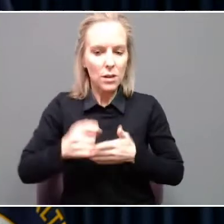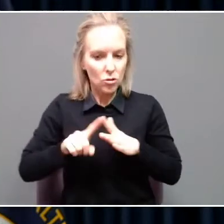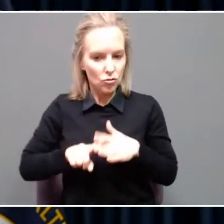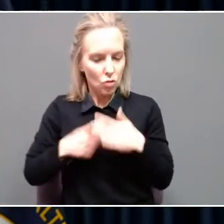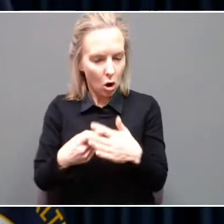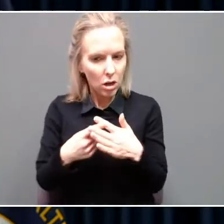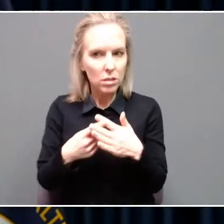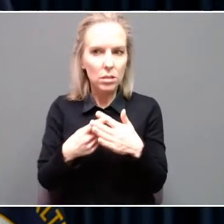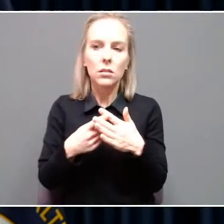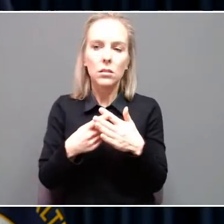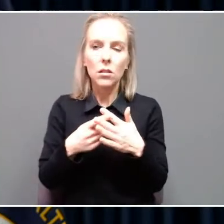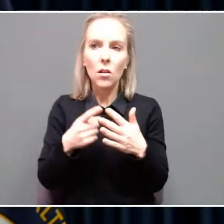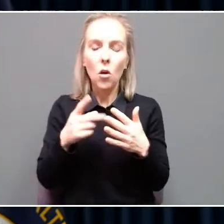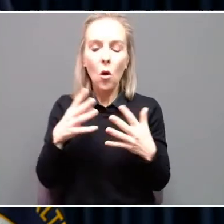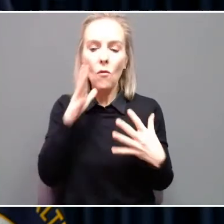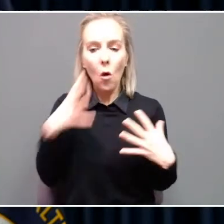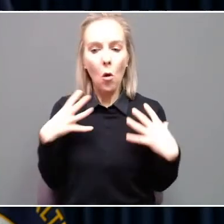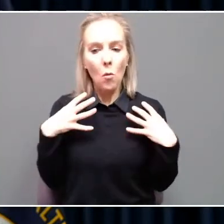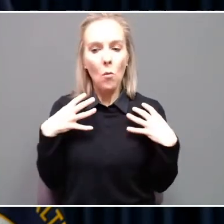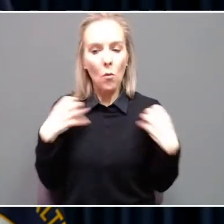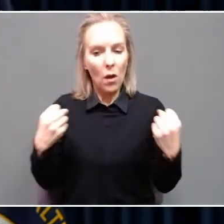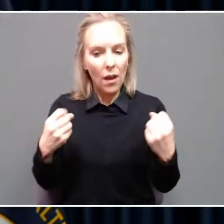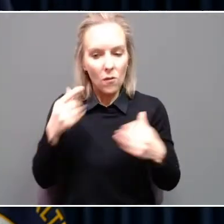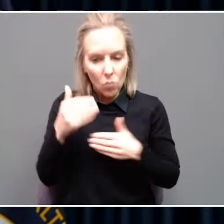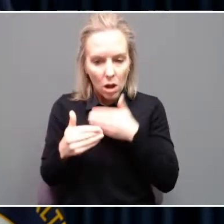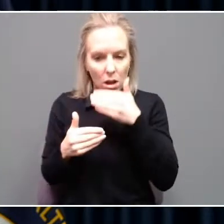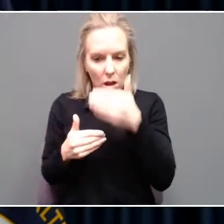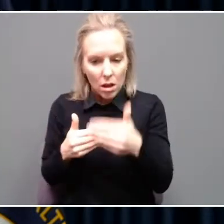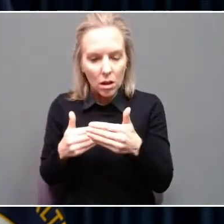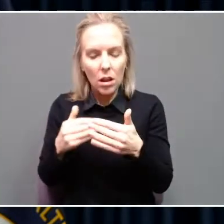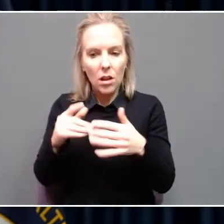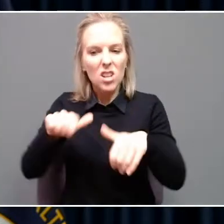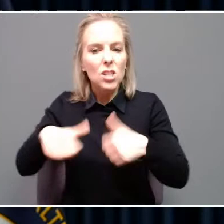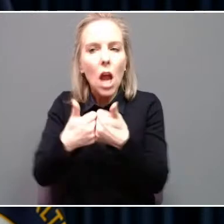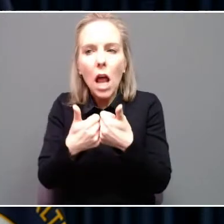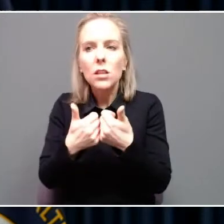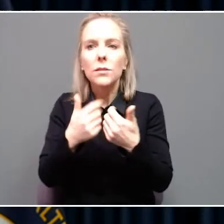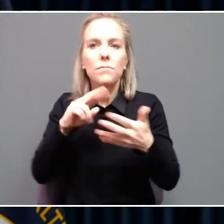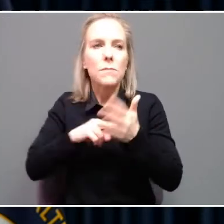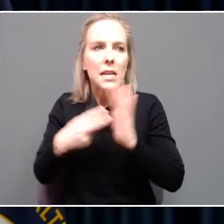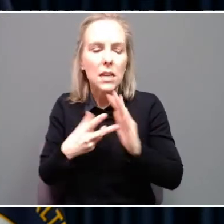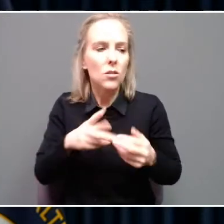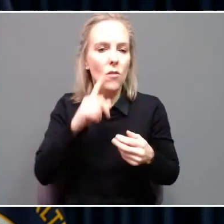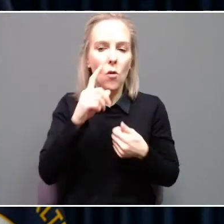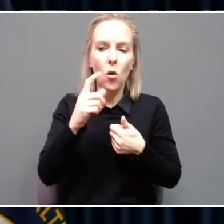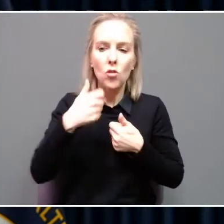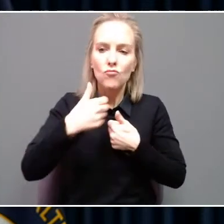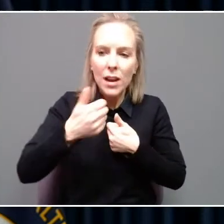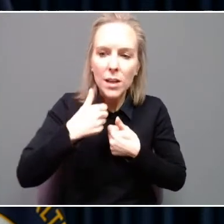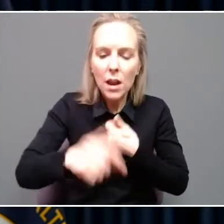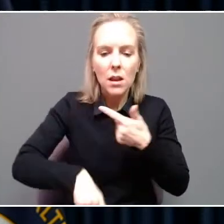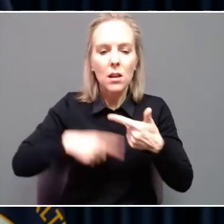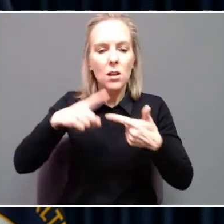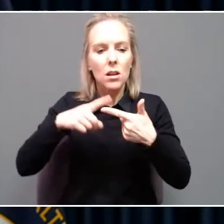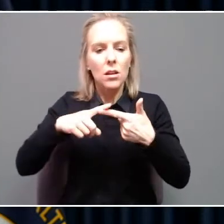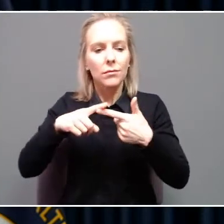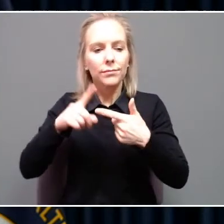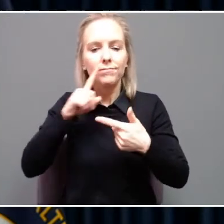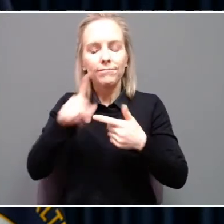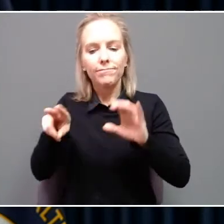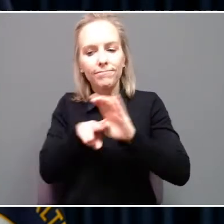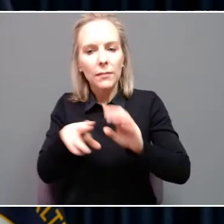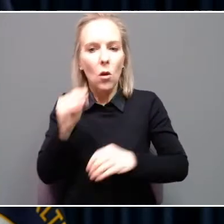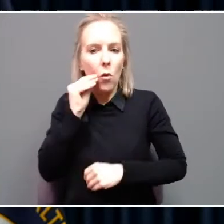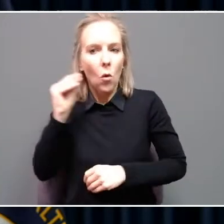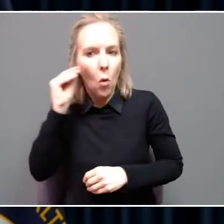recovery, which has its own challenges from transportation to housing. By applying for certification through this